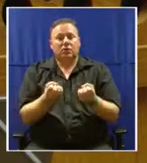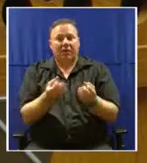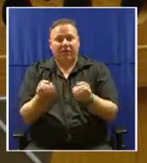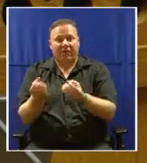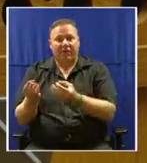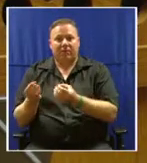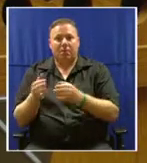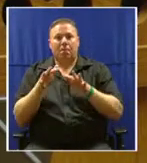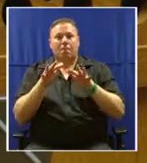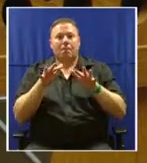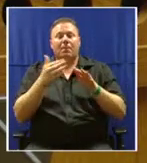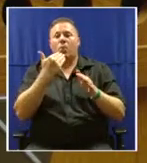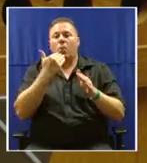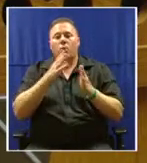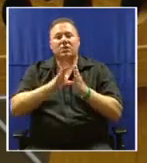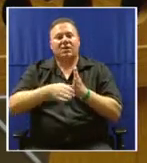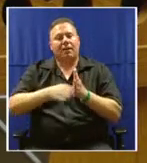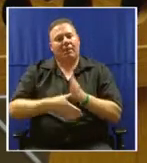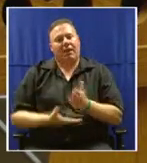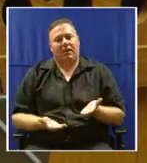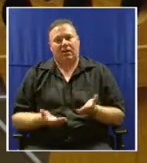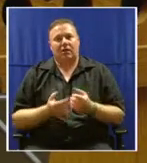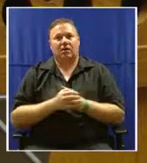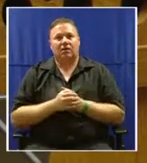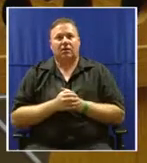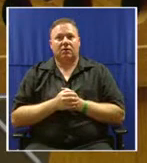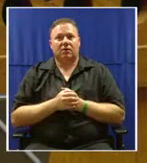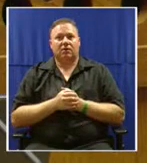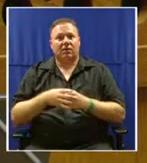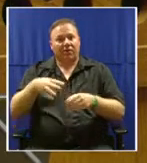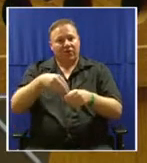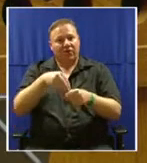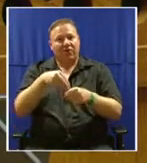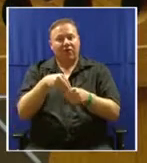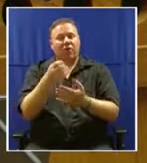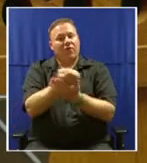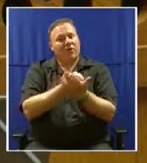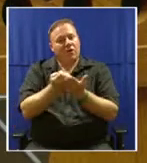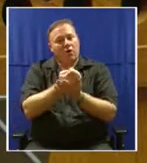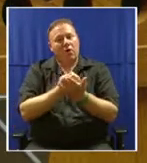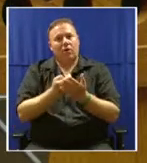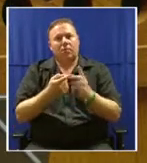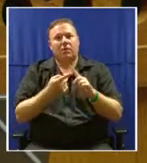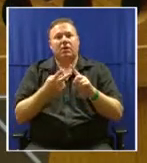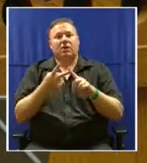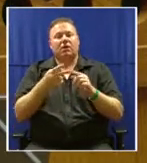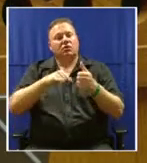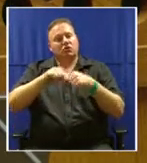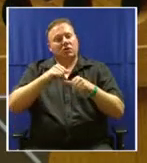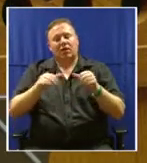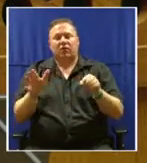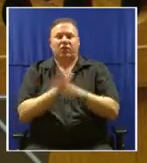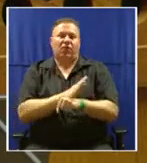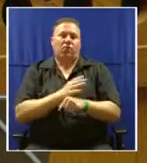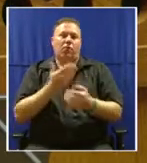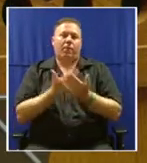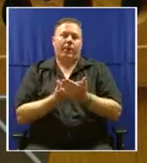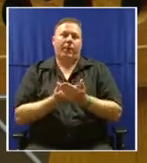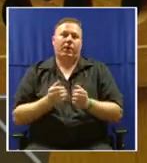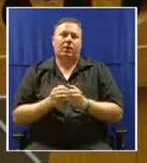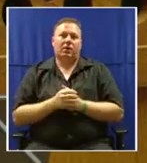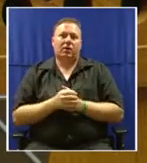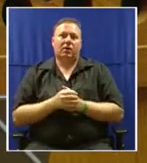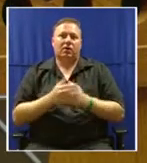to persons with disabilities to participate in the economy and in society in general. As